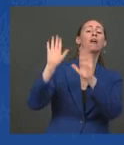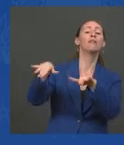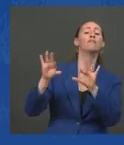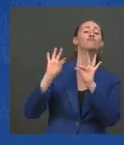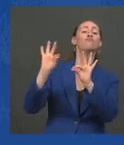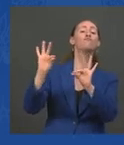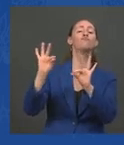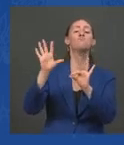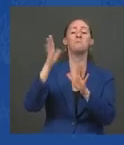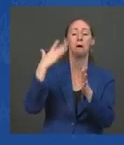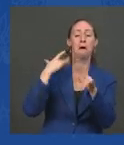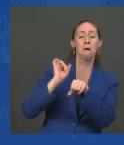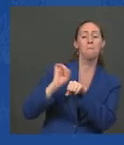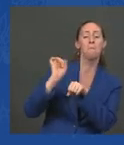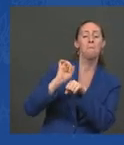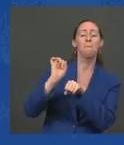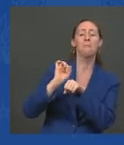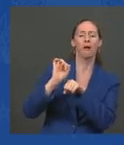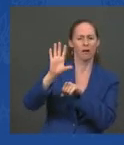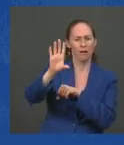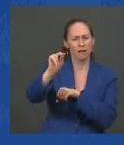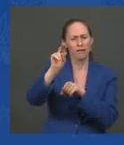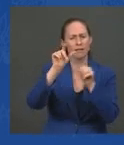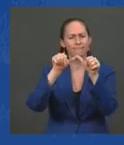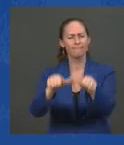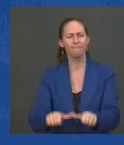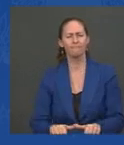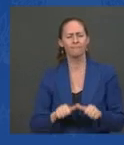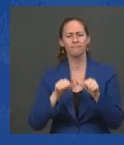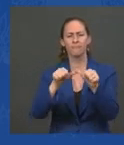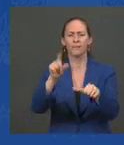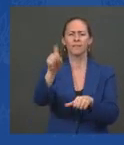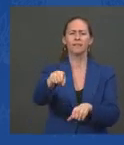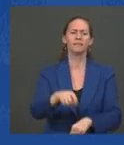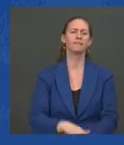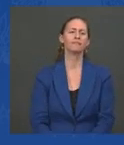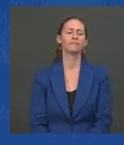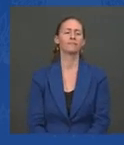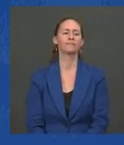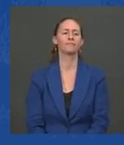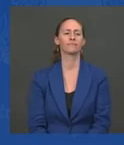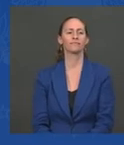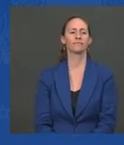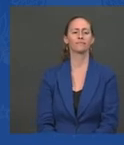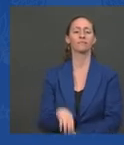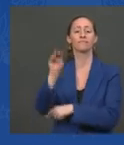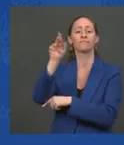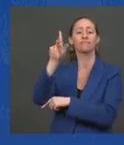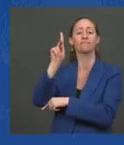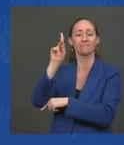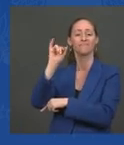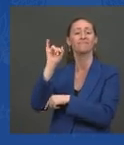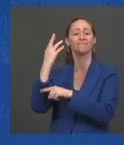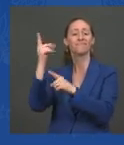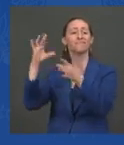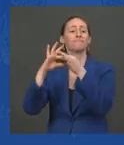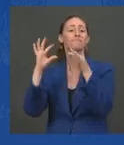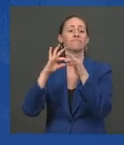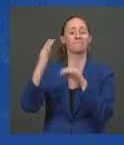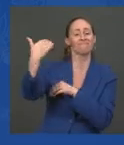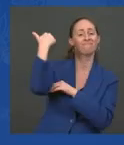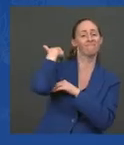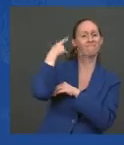away. In his sermon to the march in Washington, Dr.